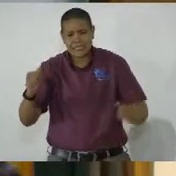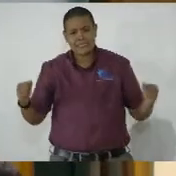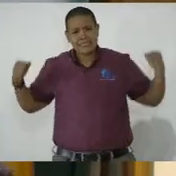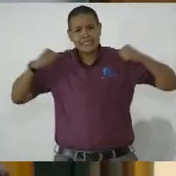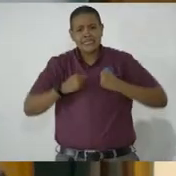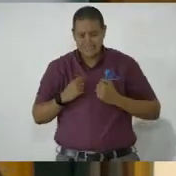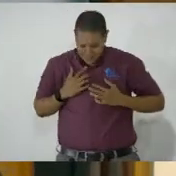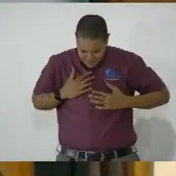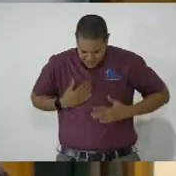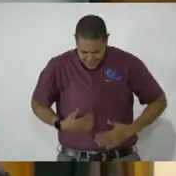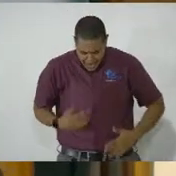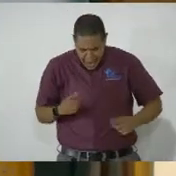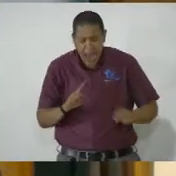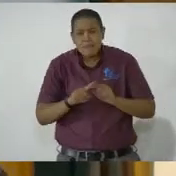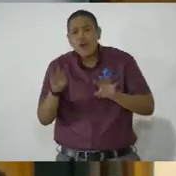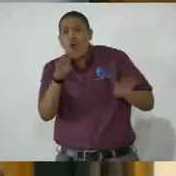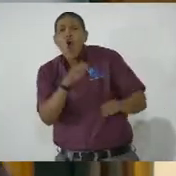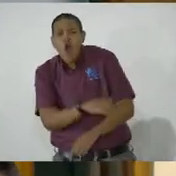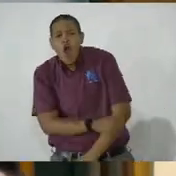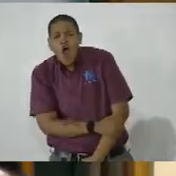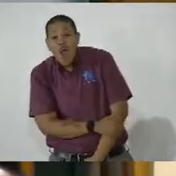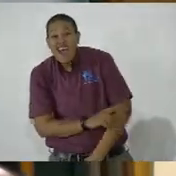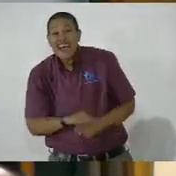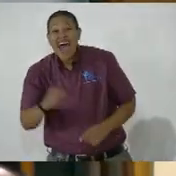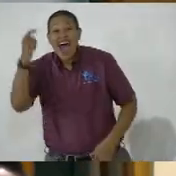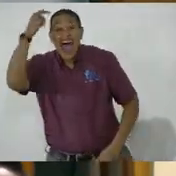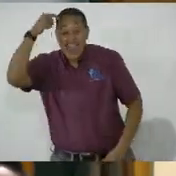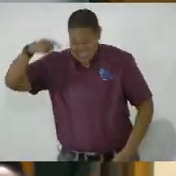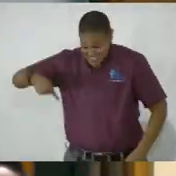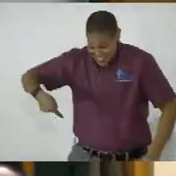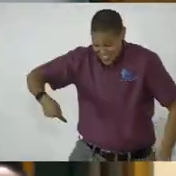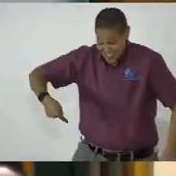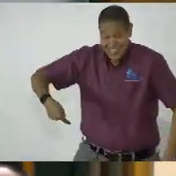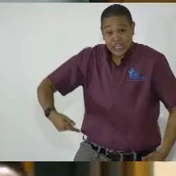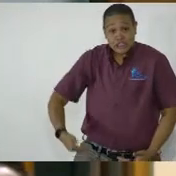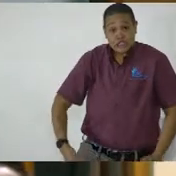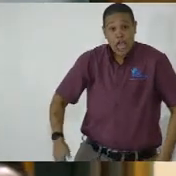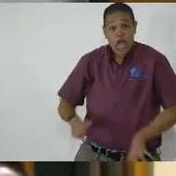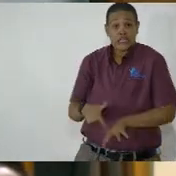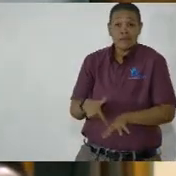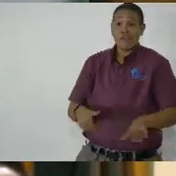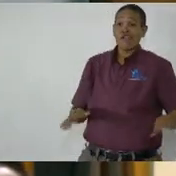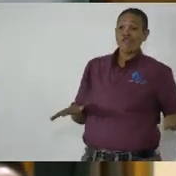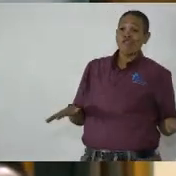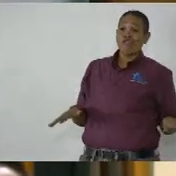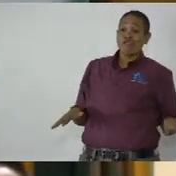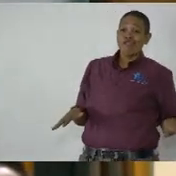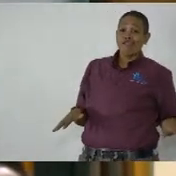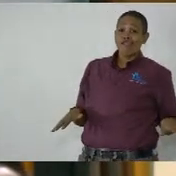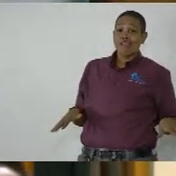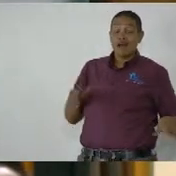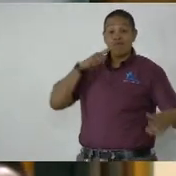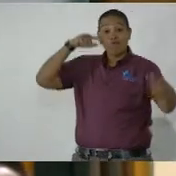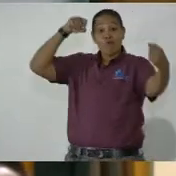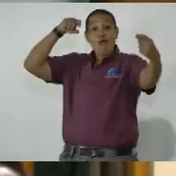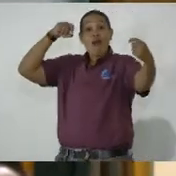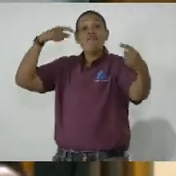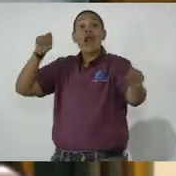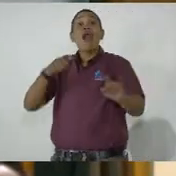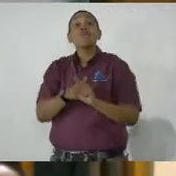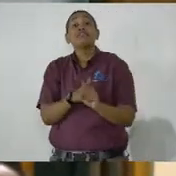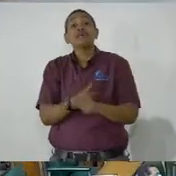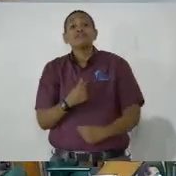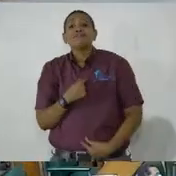you know, anyone looking on, the various persons who are on Wi-Fi, see him well